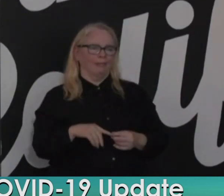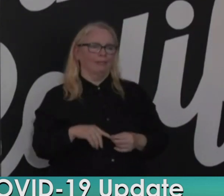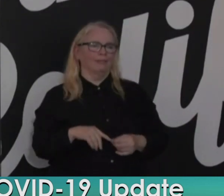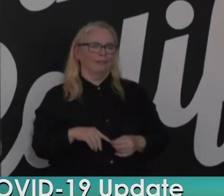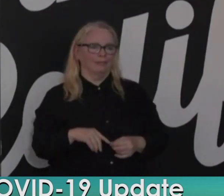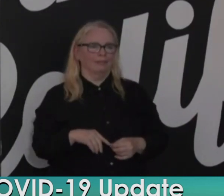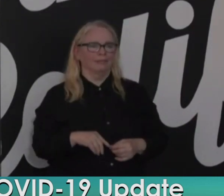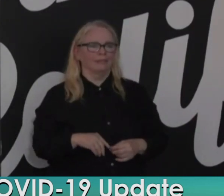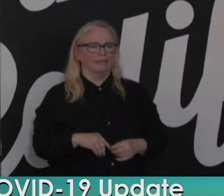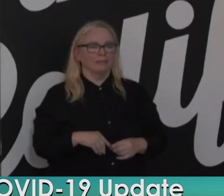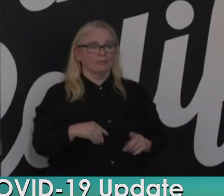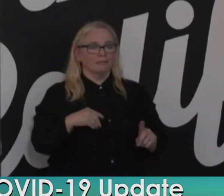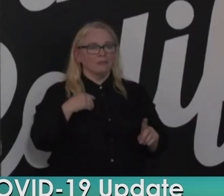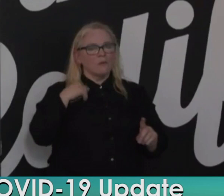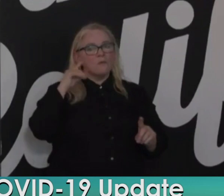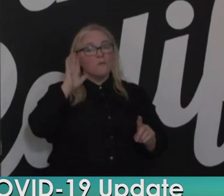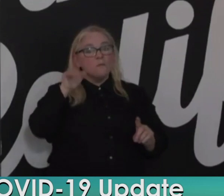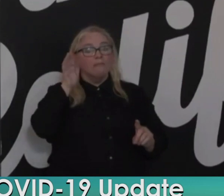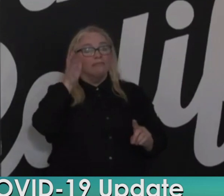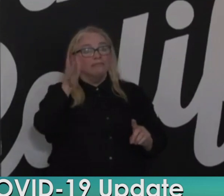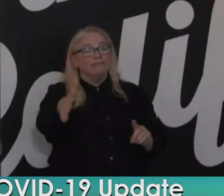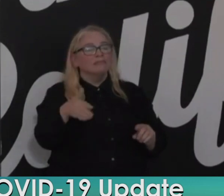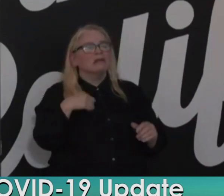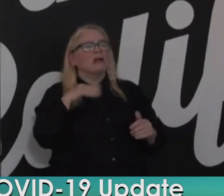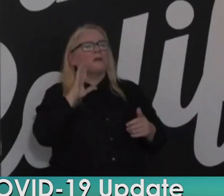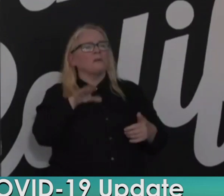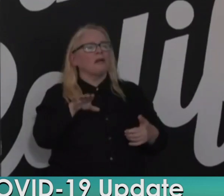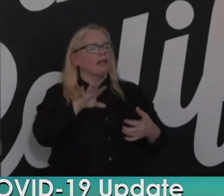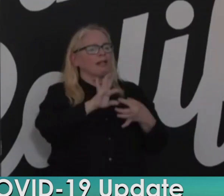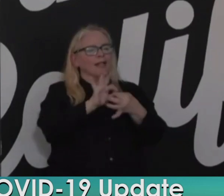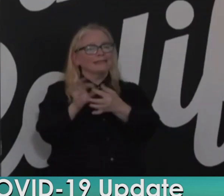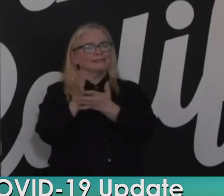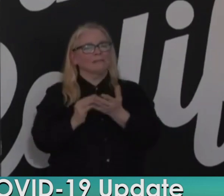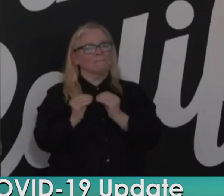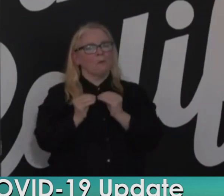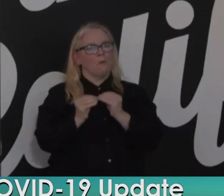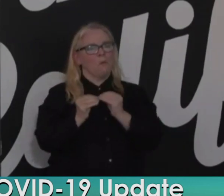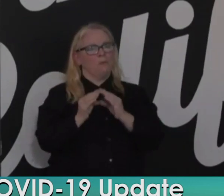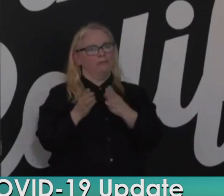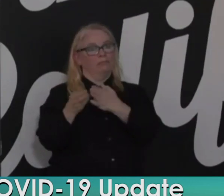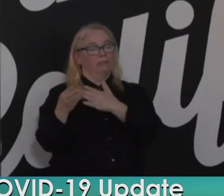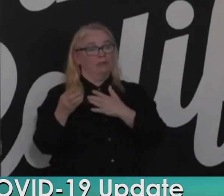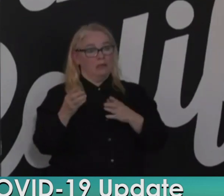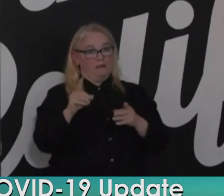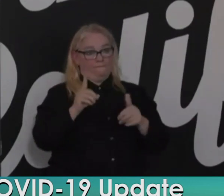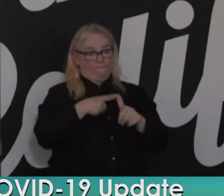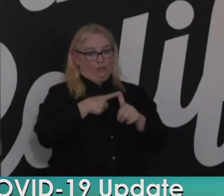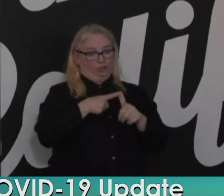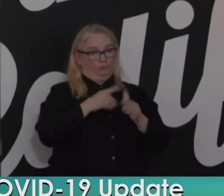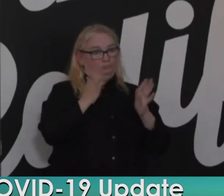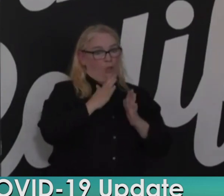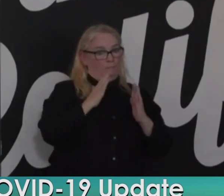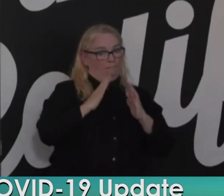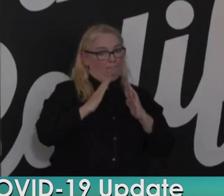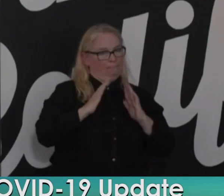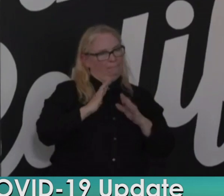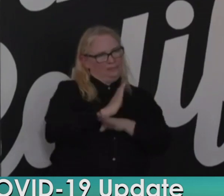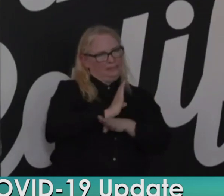of our community, which will allow more of our small businesses to recover and ultimately to